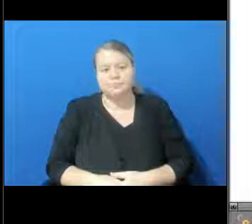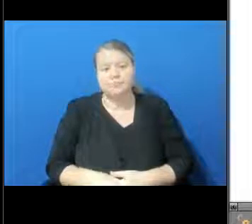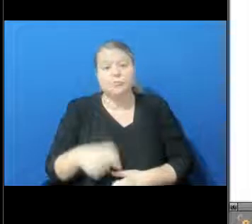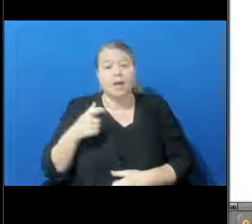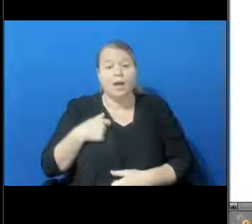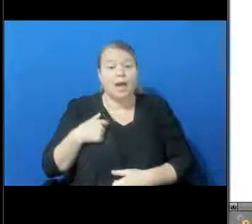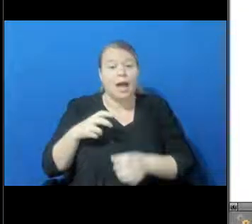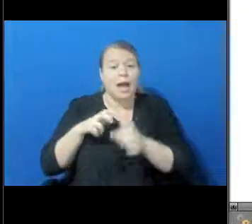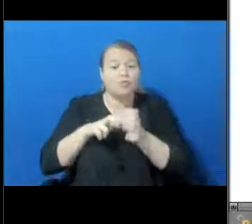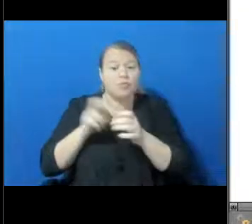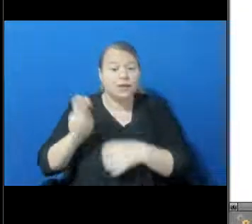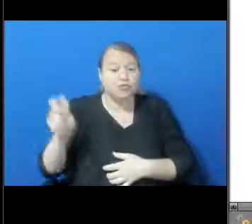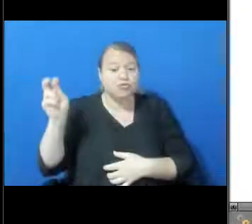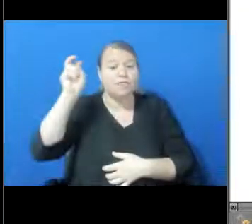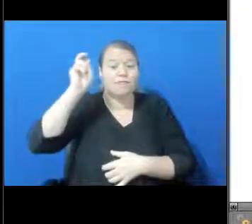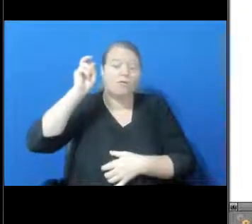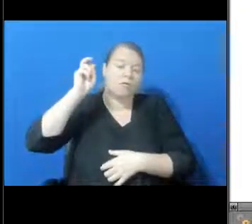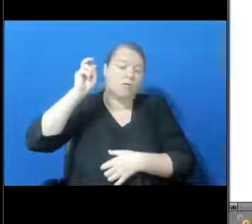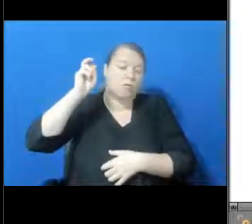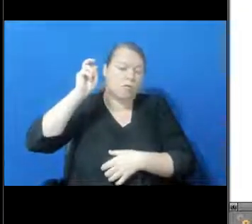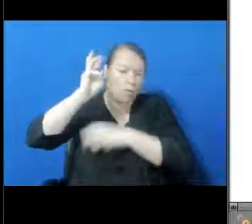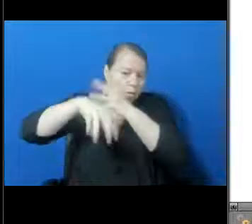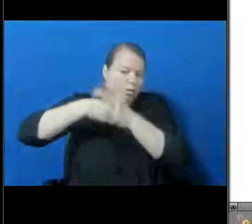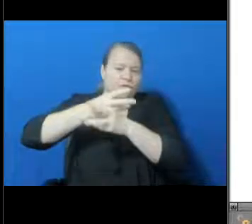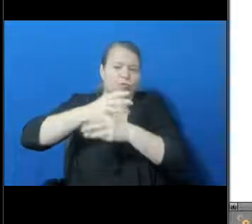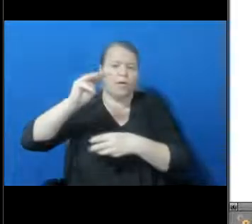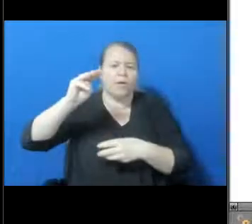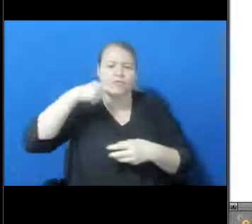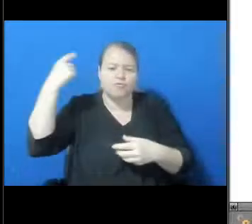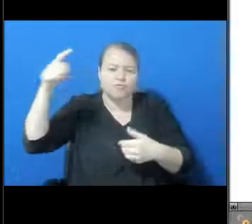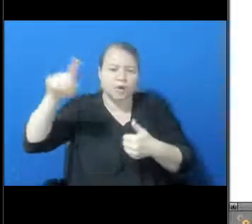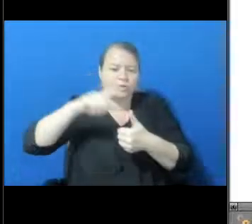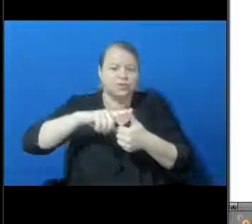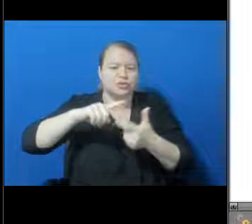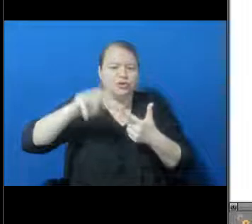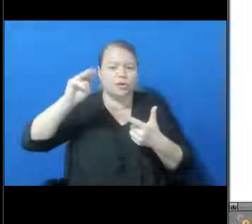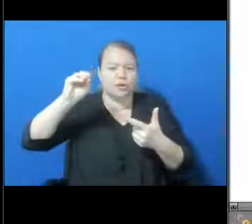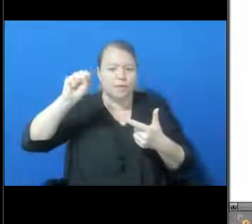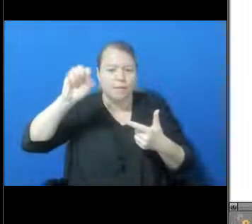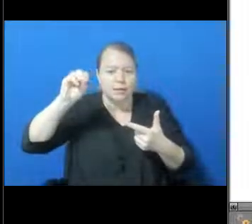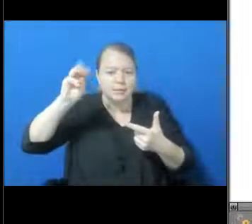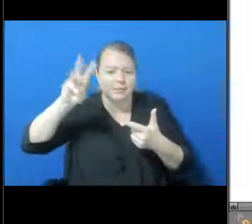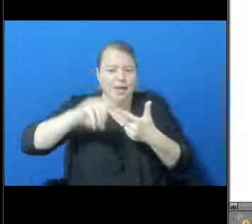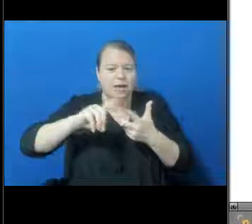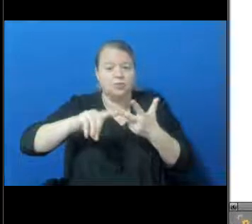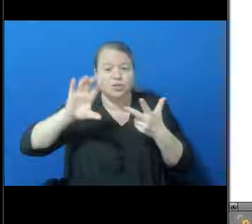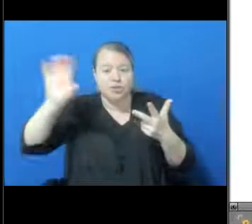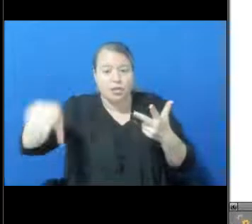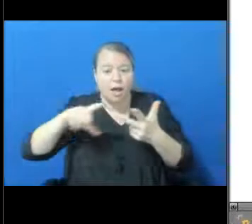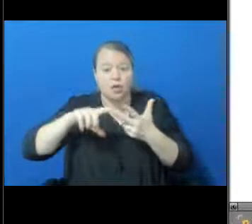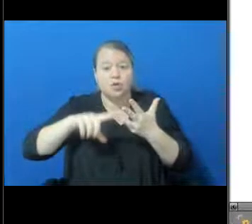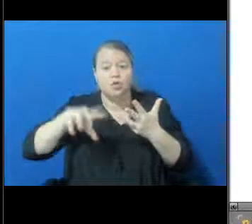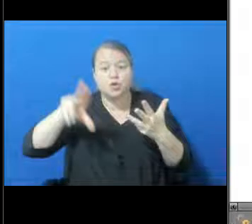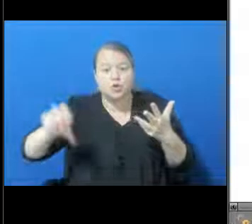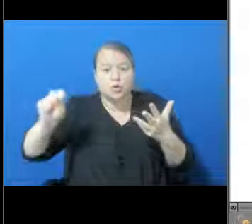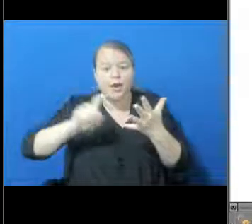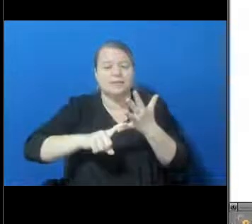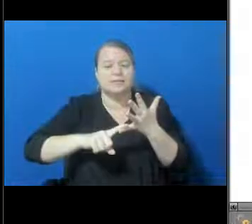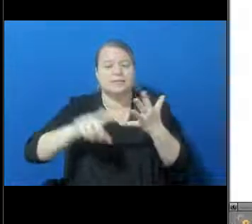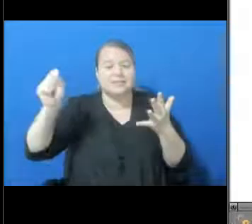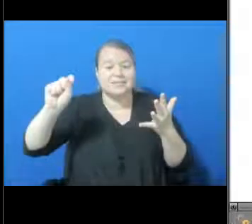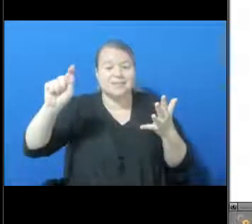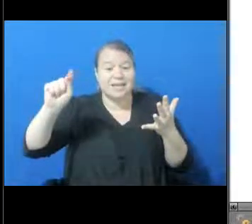globe, including Moscow in Russia, Chicago in the United States, public transportation in Seattle or Portland,